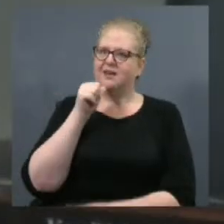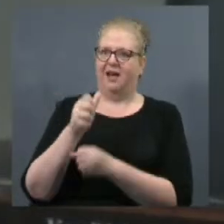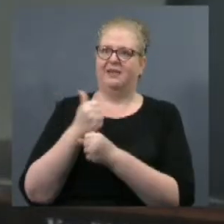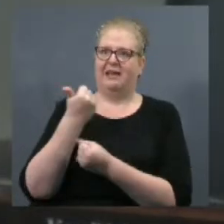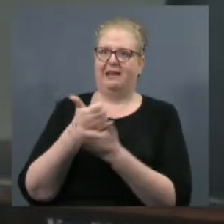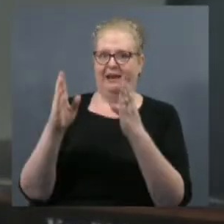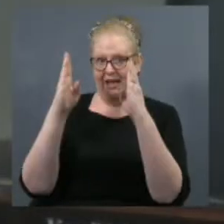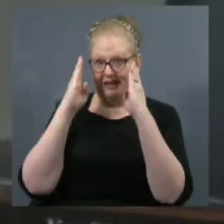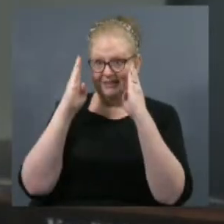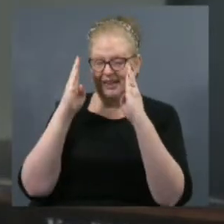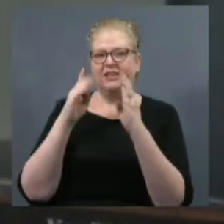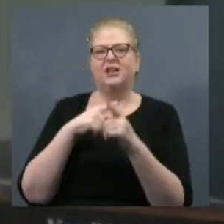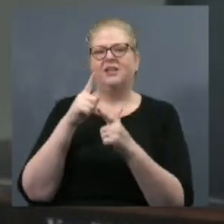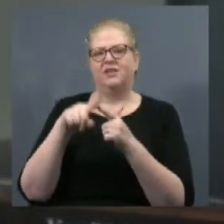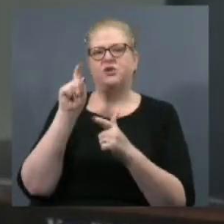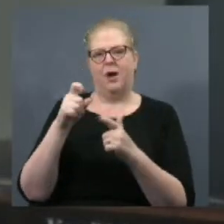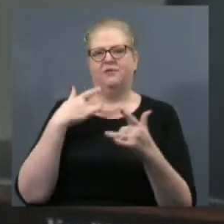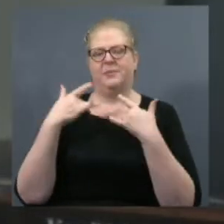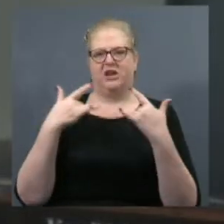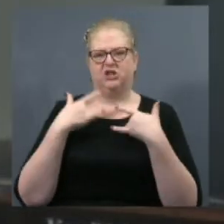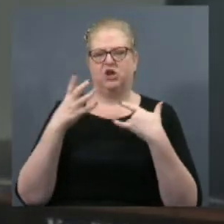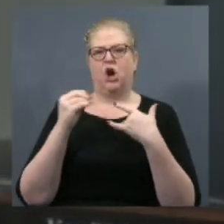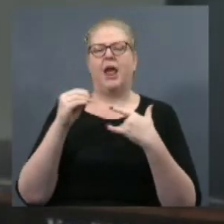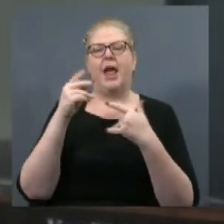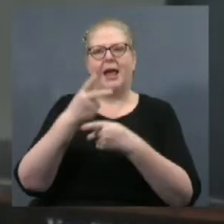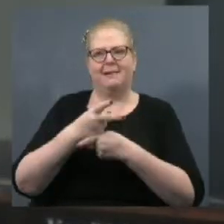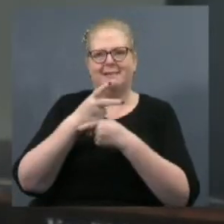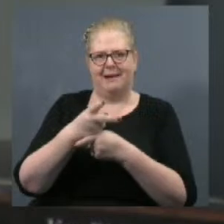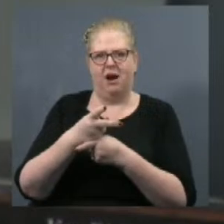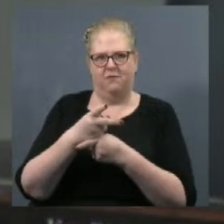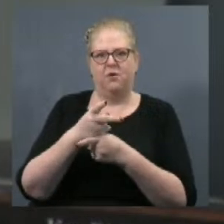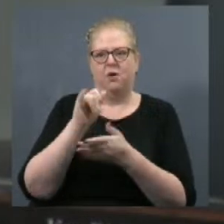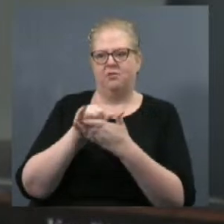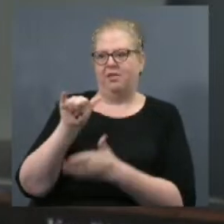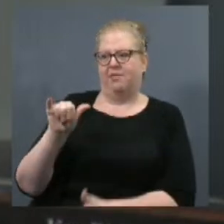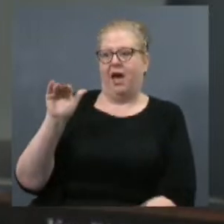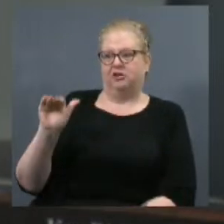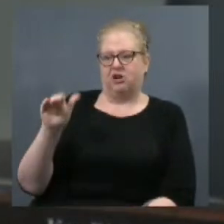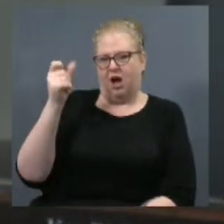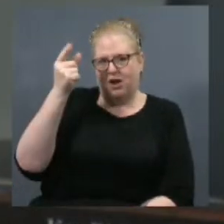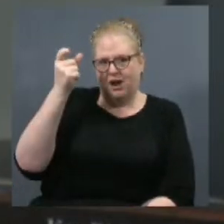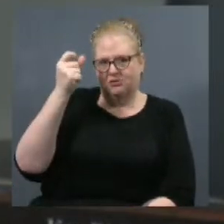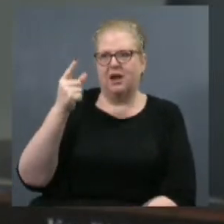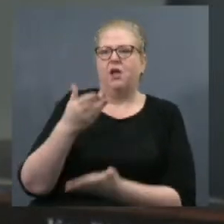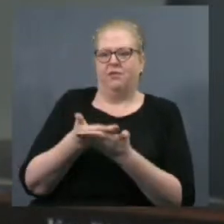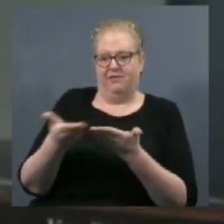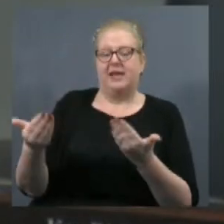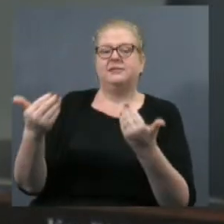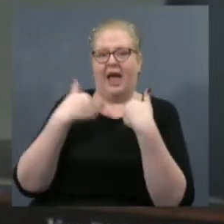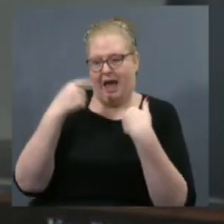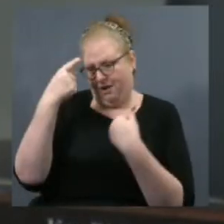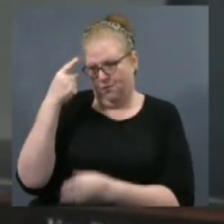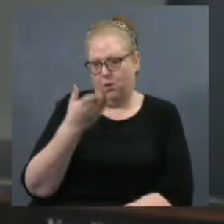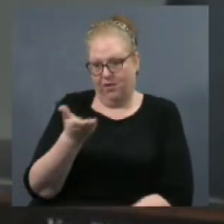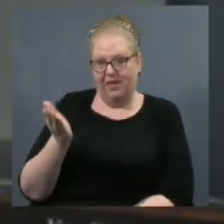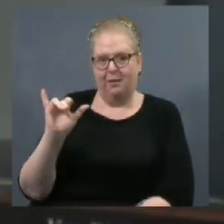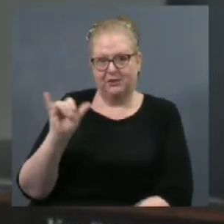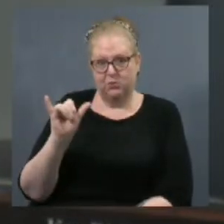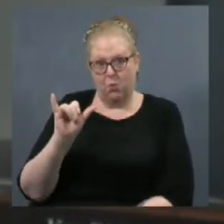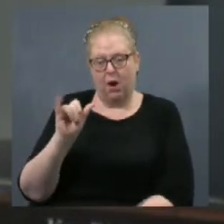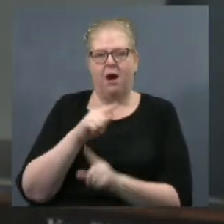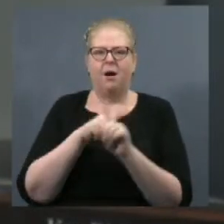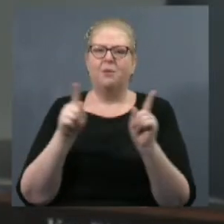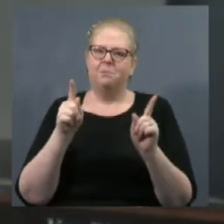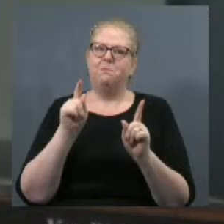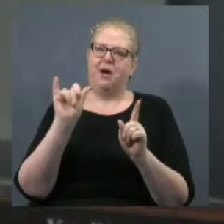and careful as you're passing out things, that child understands that there are things for them. And I would just like to make sure